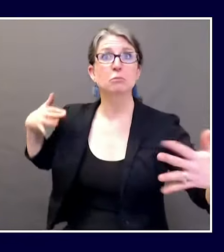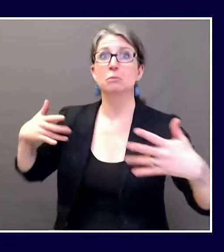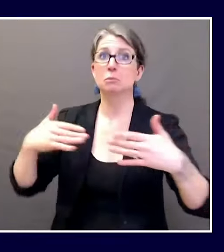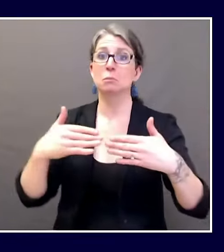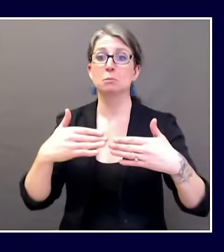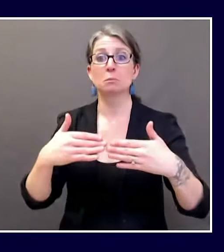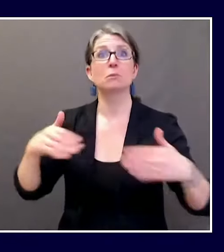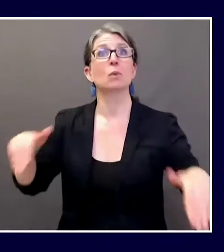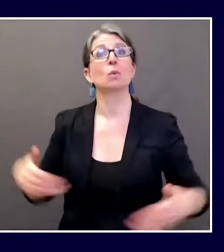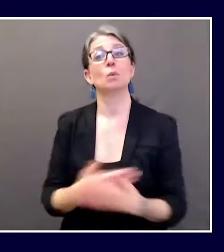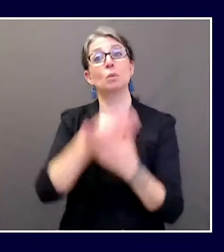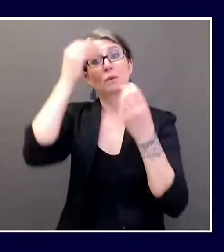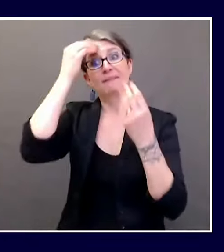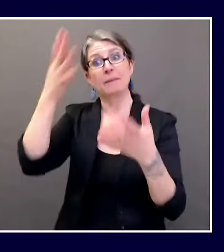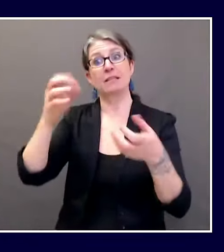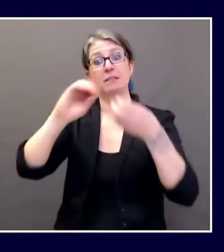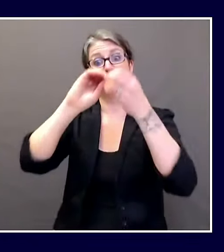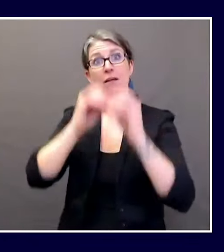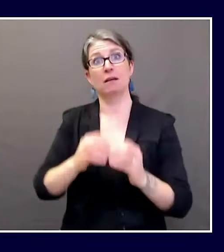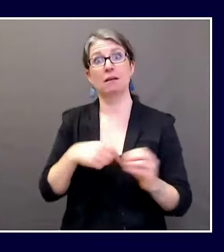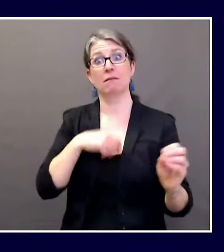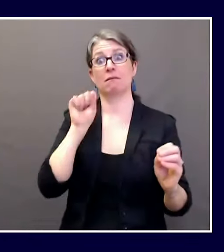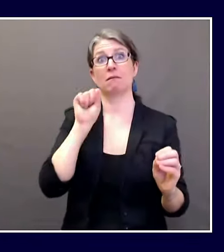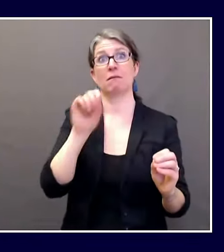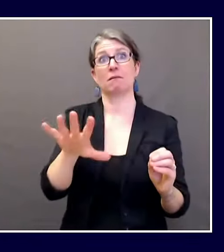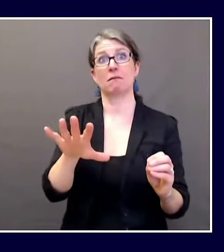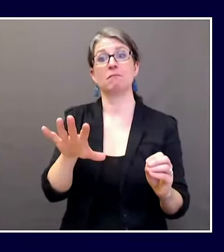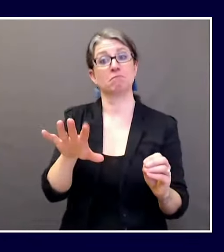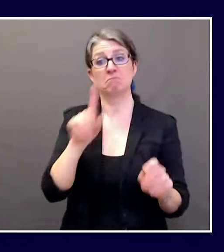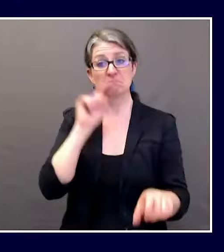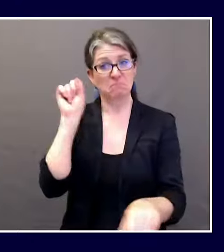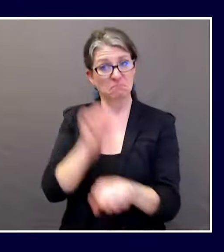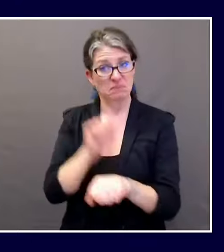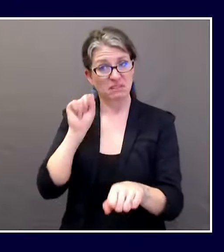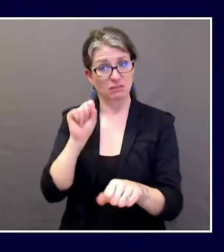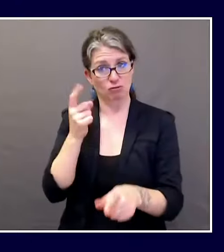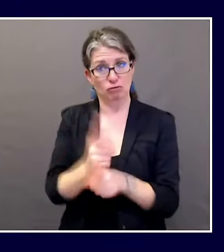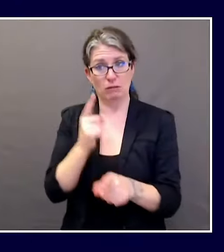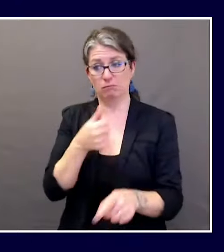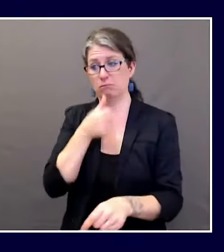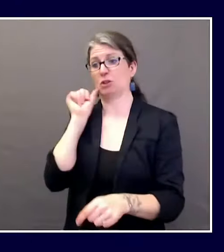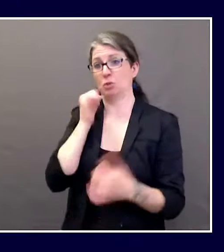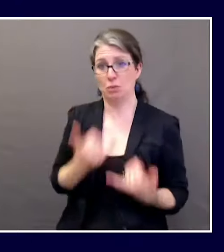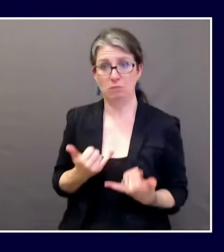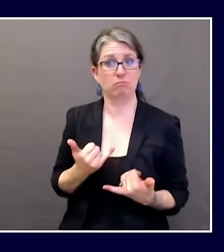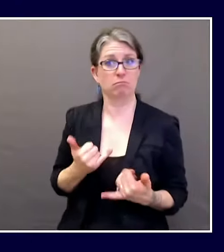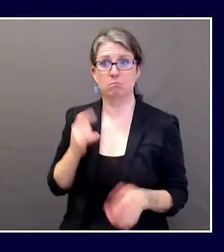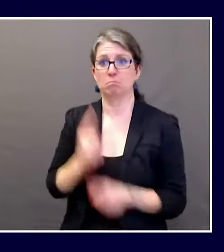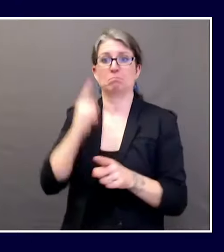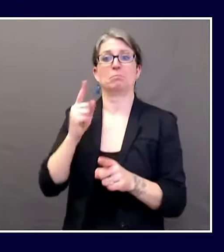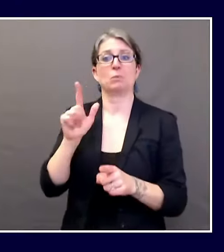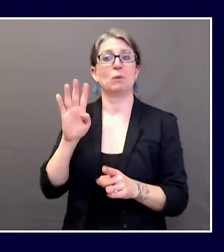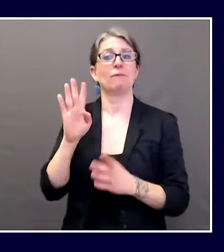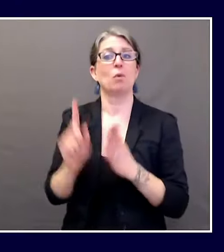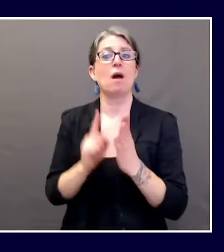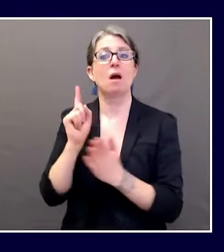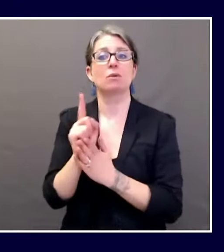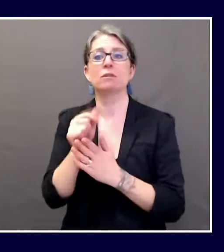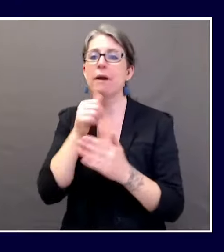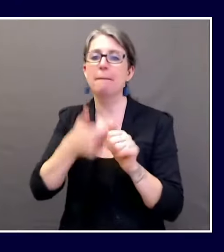are the number of cases that have been reported to Maine CDC in the past 24 hours. That is to say, there is no longer any